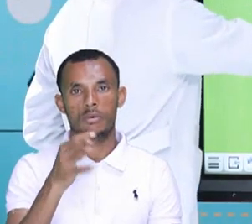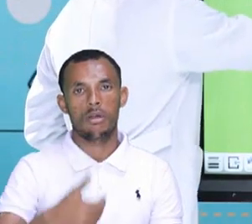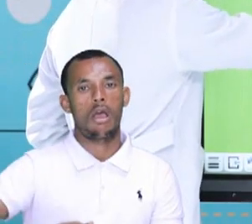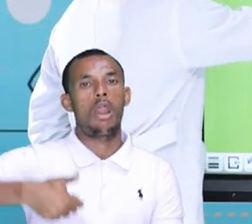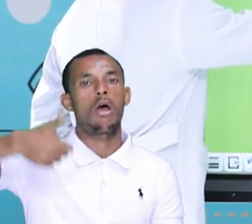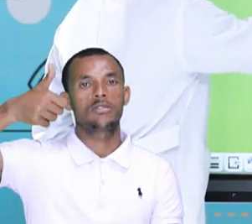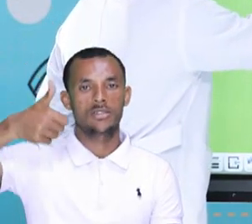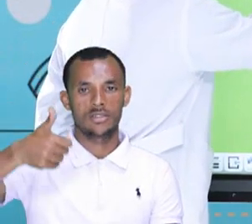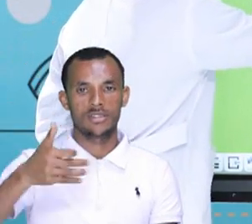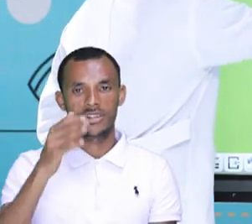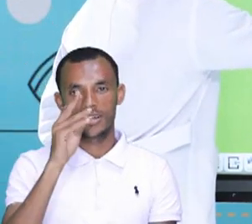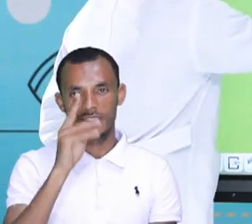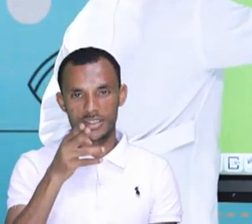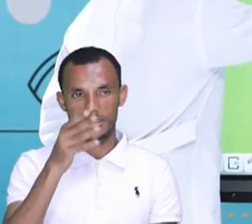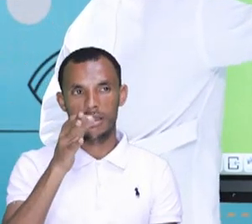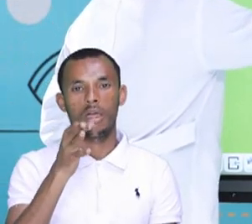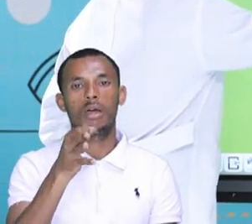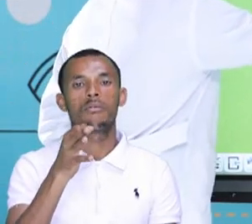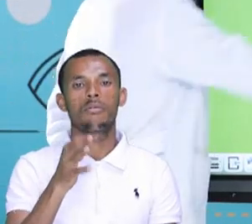another HF,